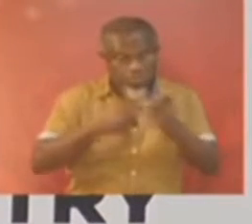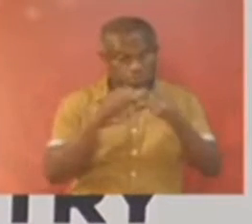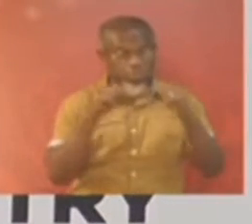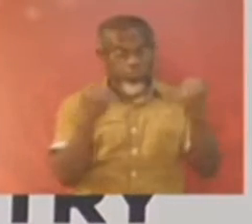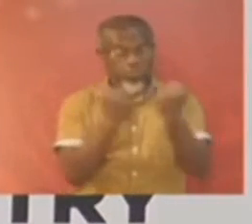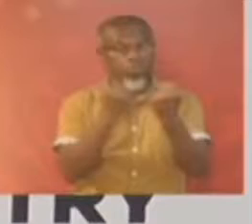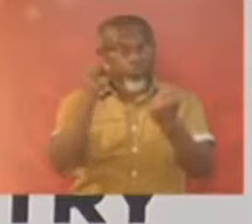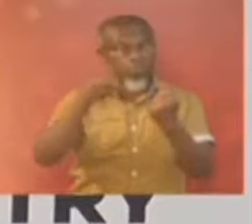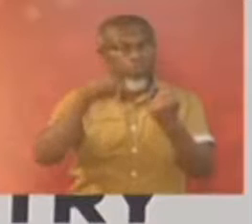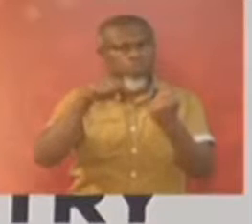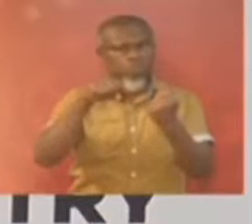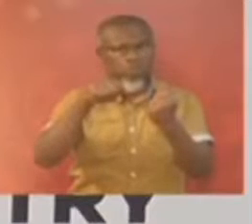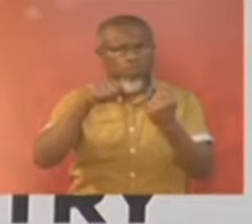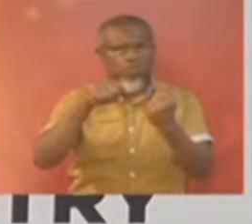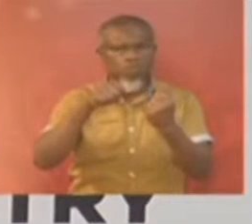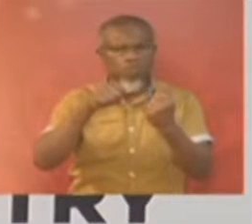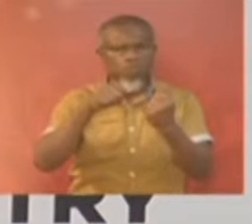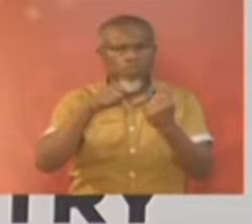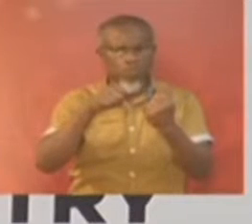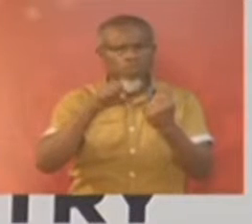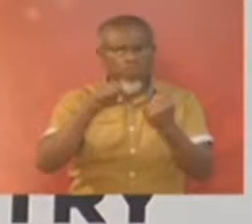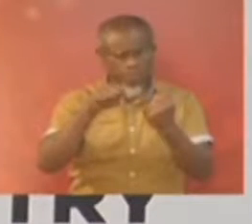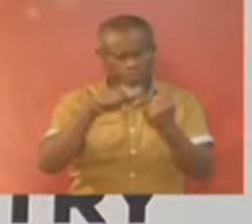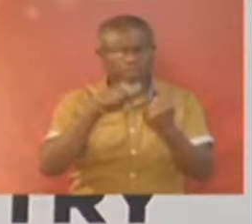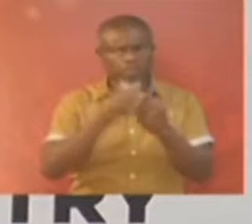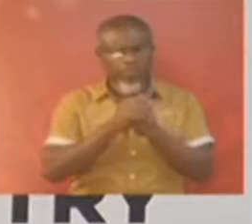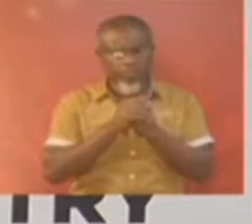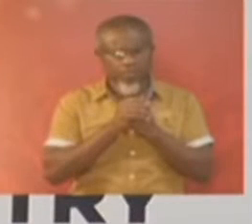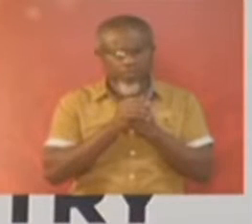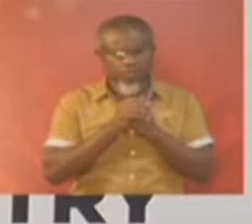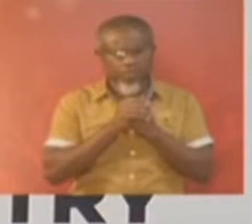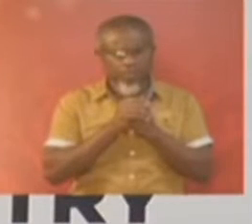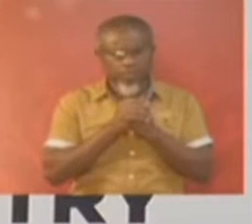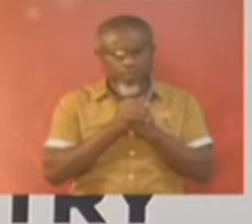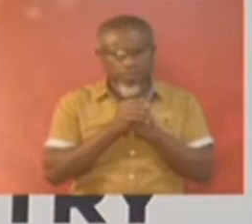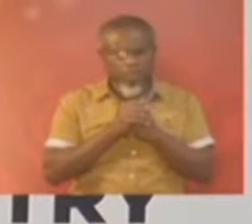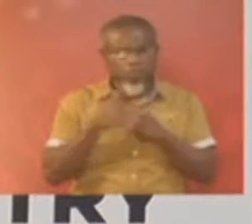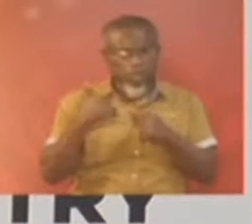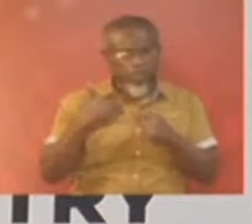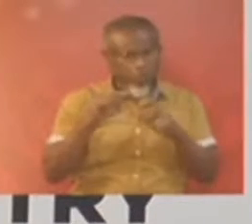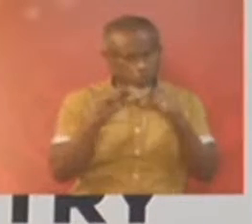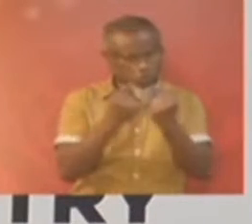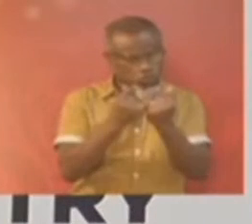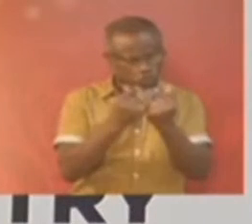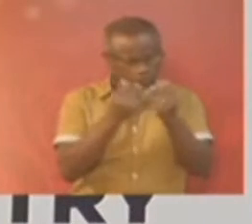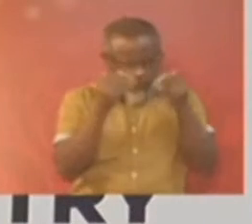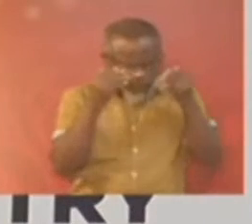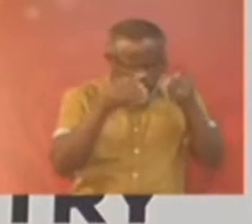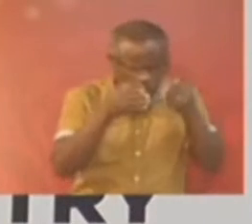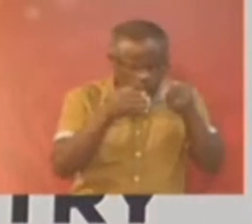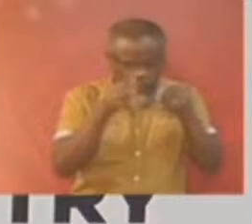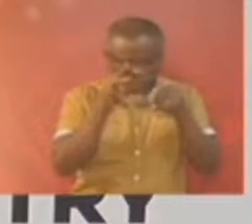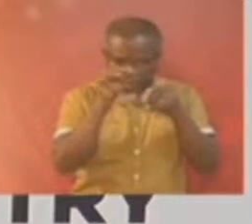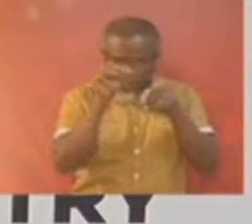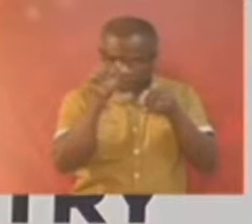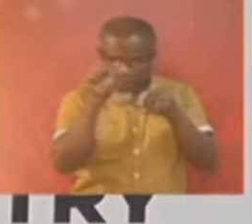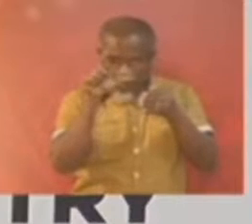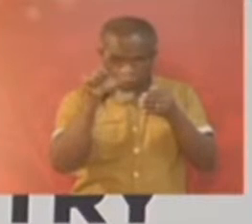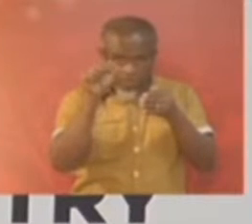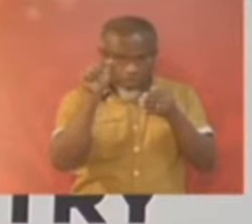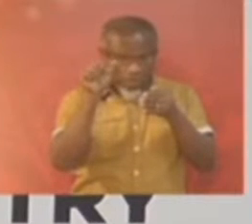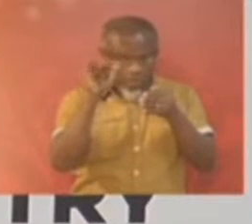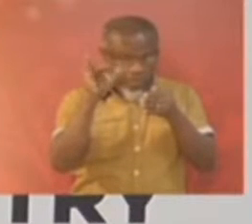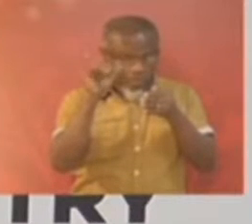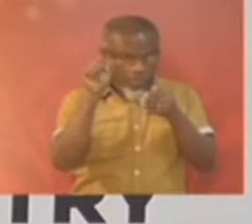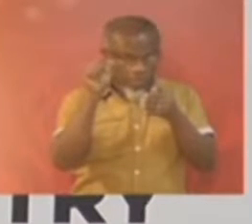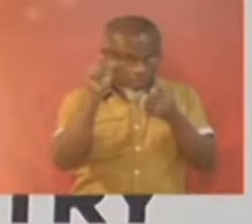is an interministerial committee that sits related to malaria that speaks about it and has spoken about it for a number of years. We do share the information